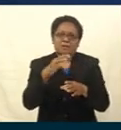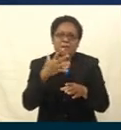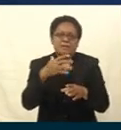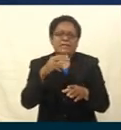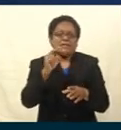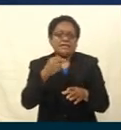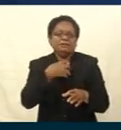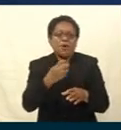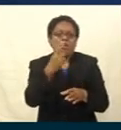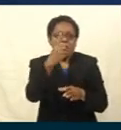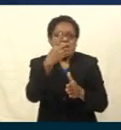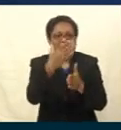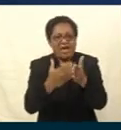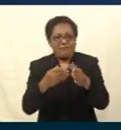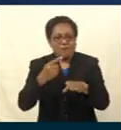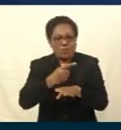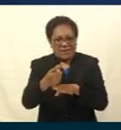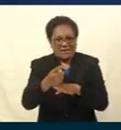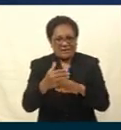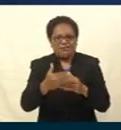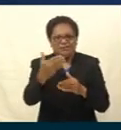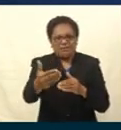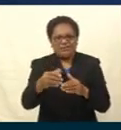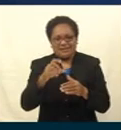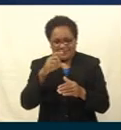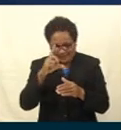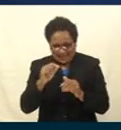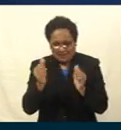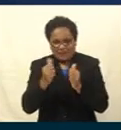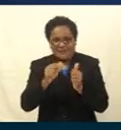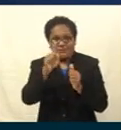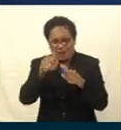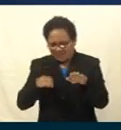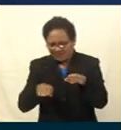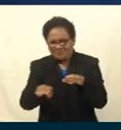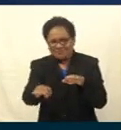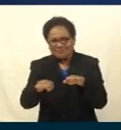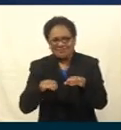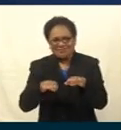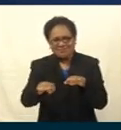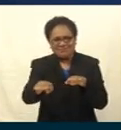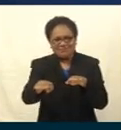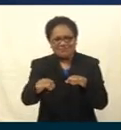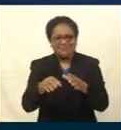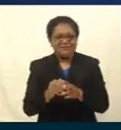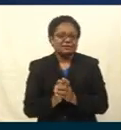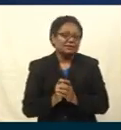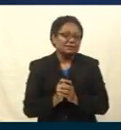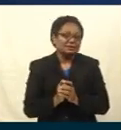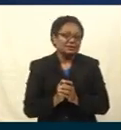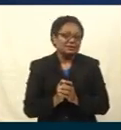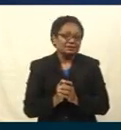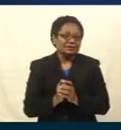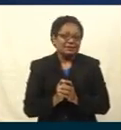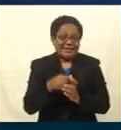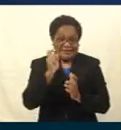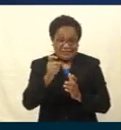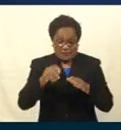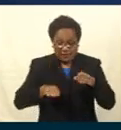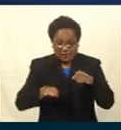all running at least the single lane that will allow all the normal.